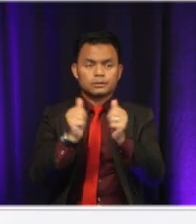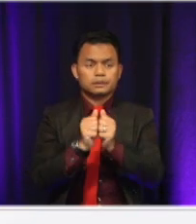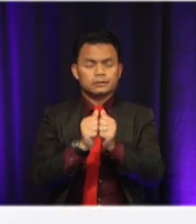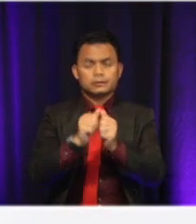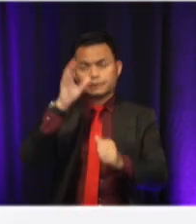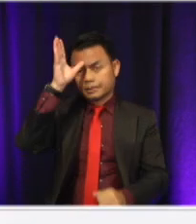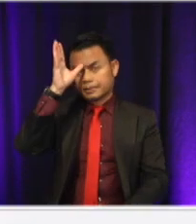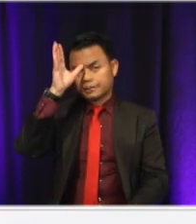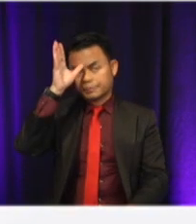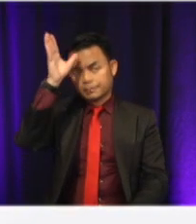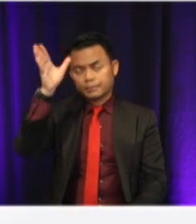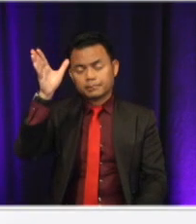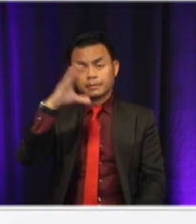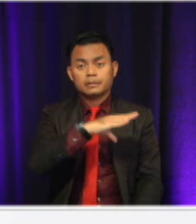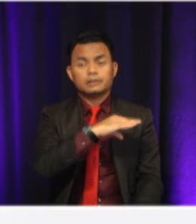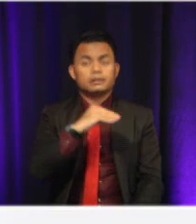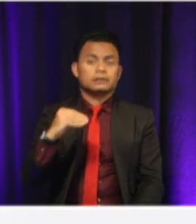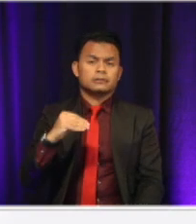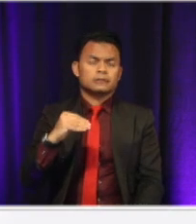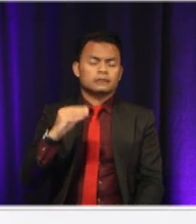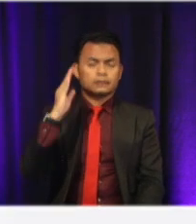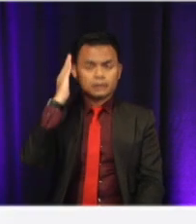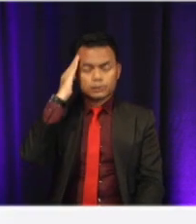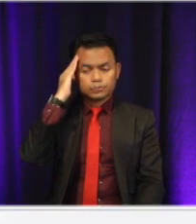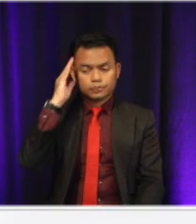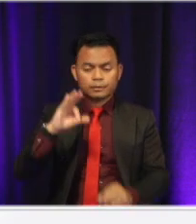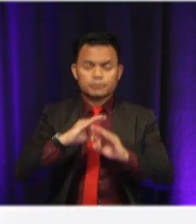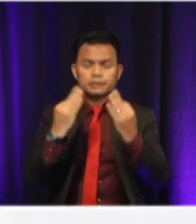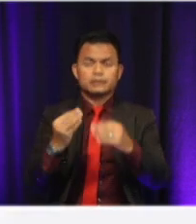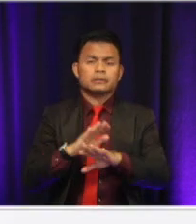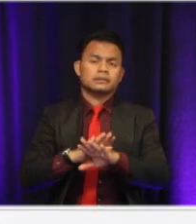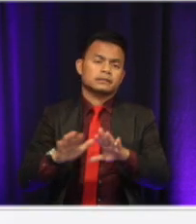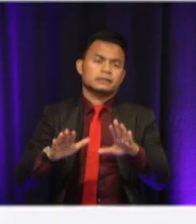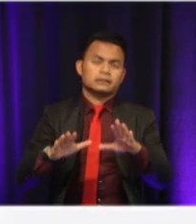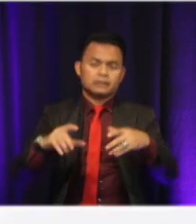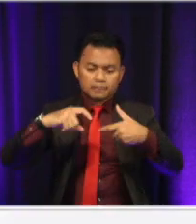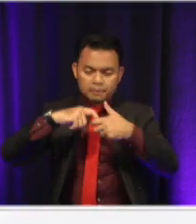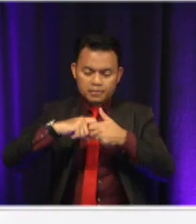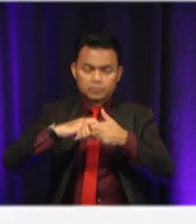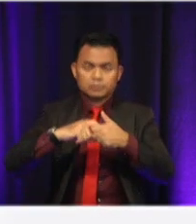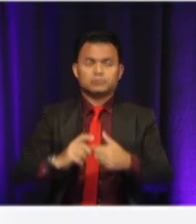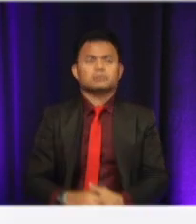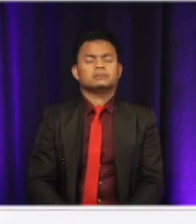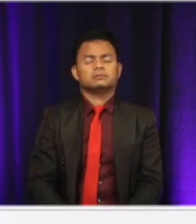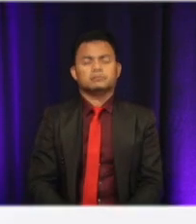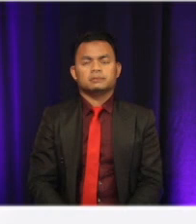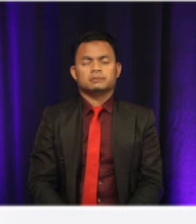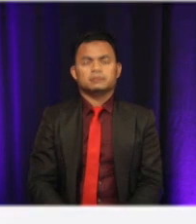that family is not bound, not restricted to blood, to